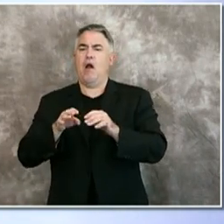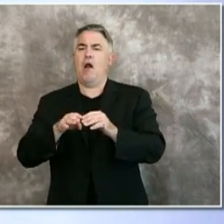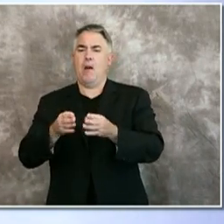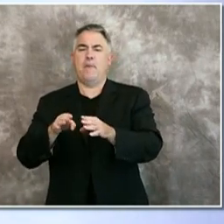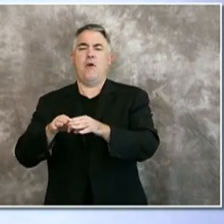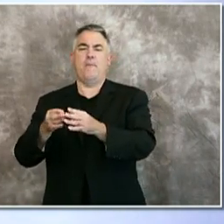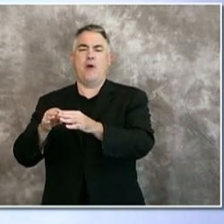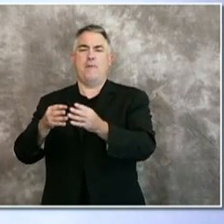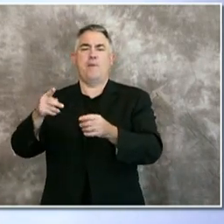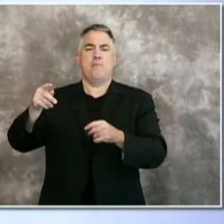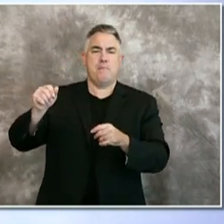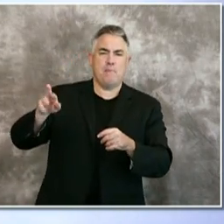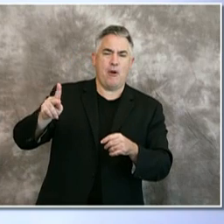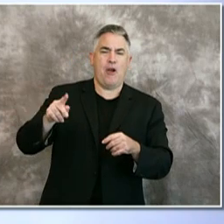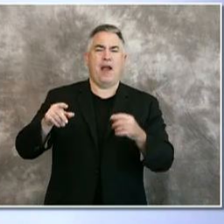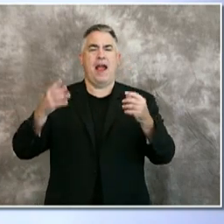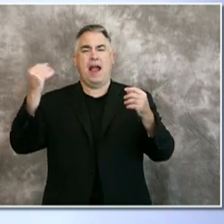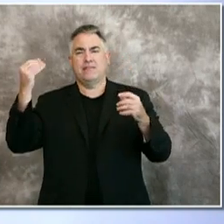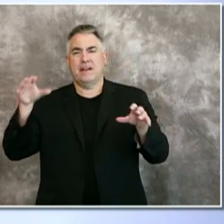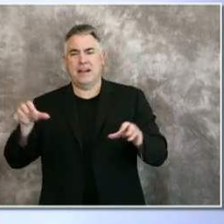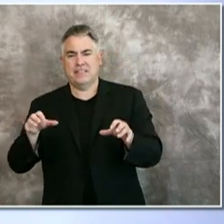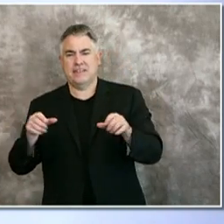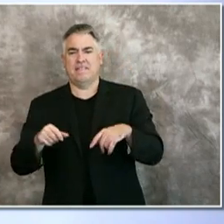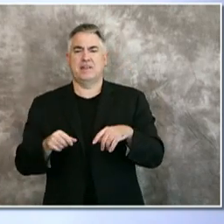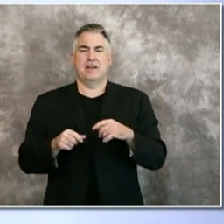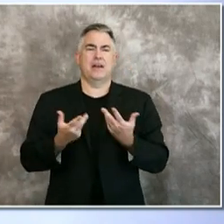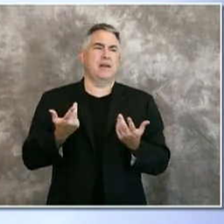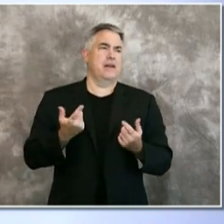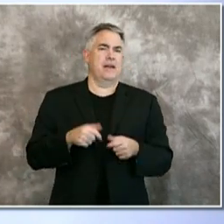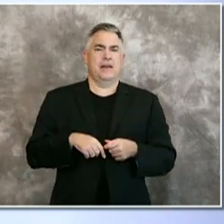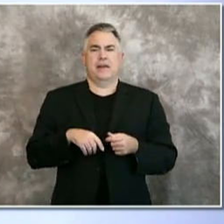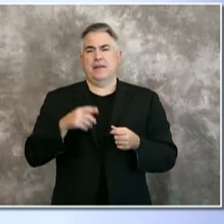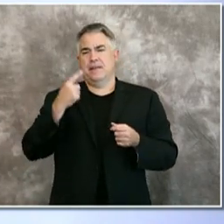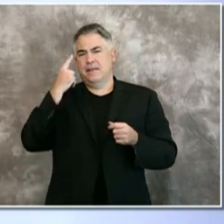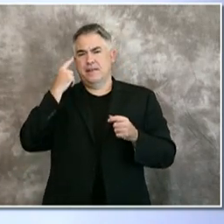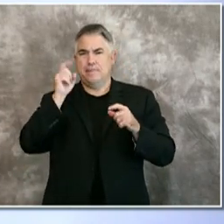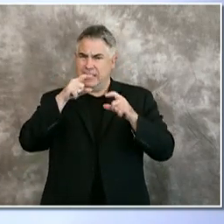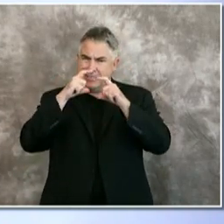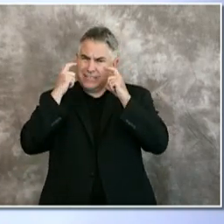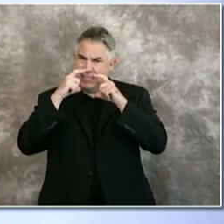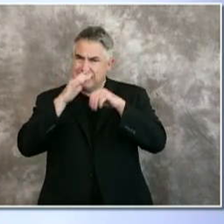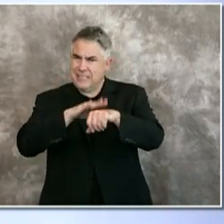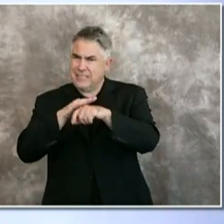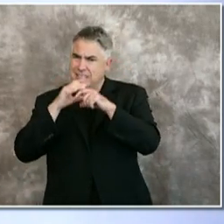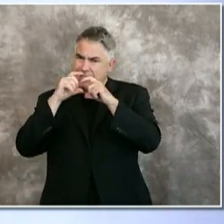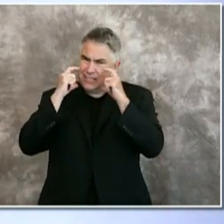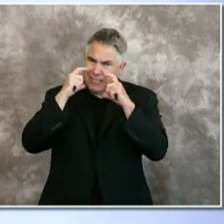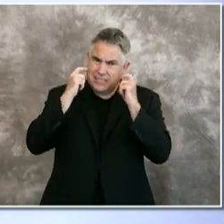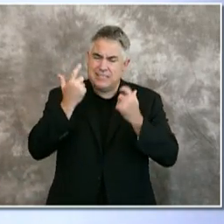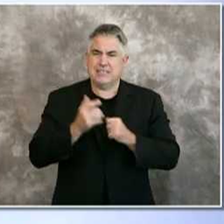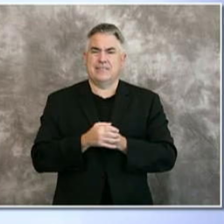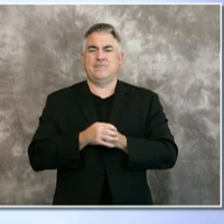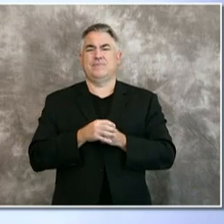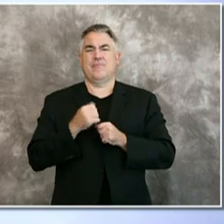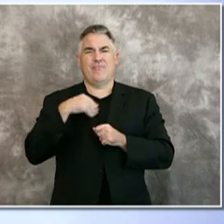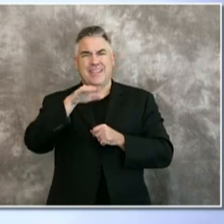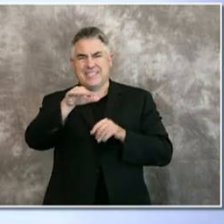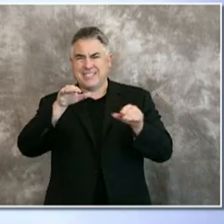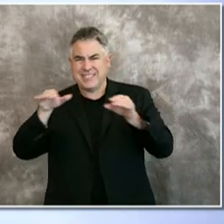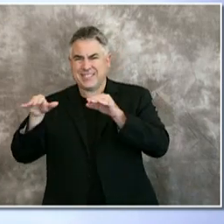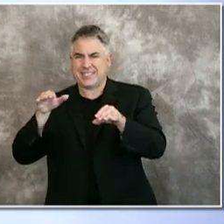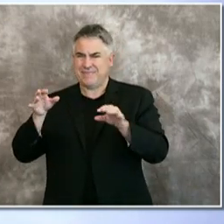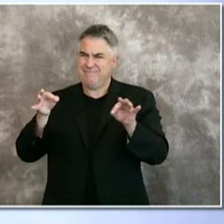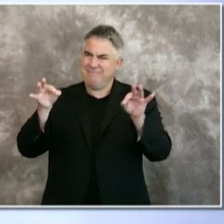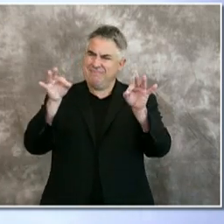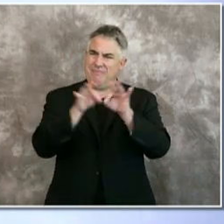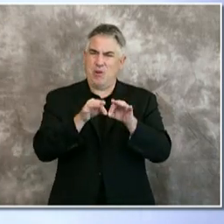and outdoor opportunities. We talked about the vital importance of things like face coverings, which as a county we implemented early. We talked about the importance of physical